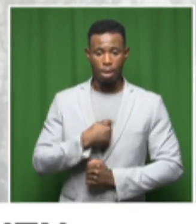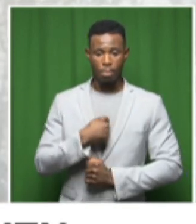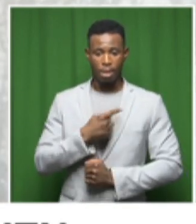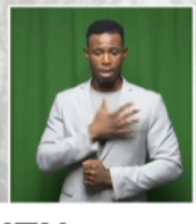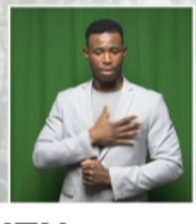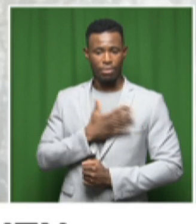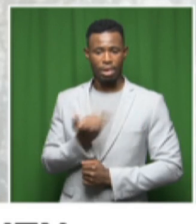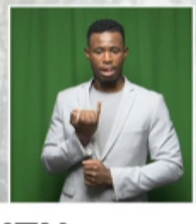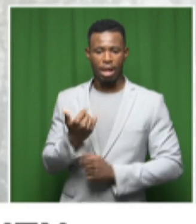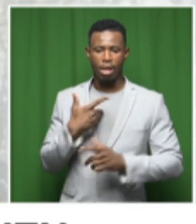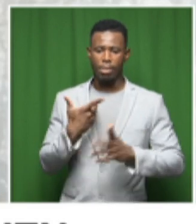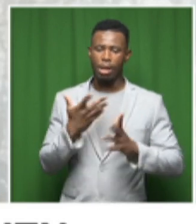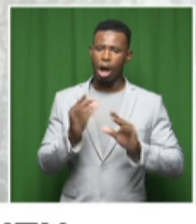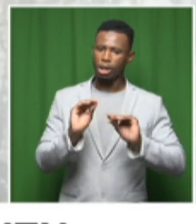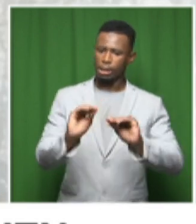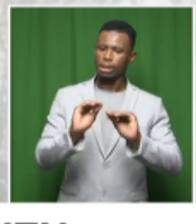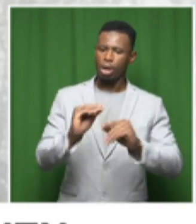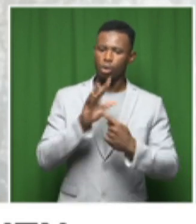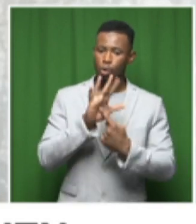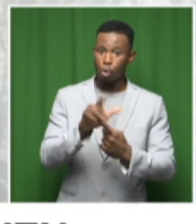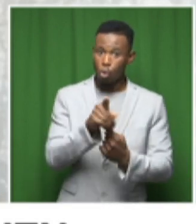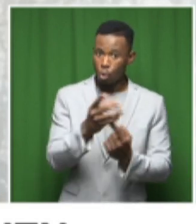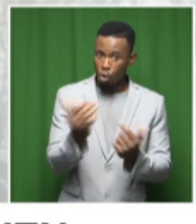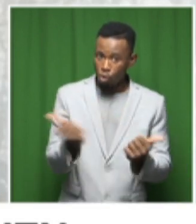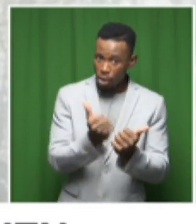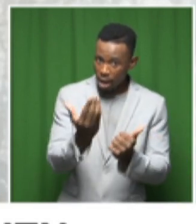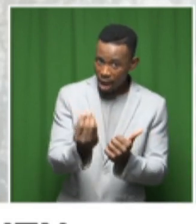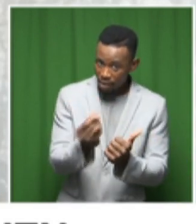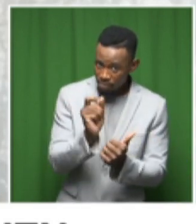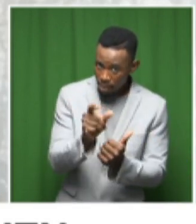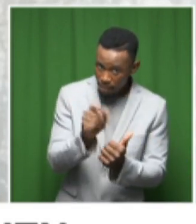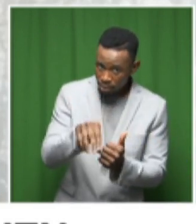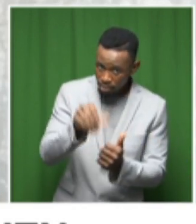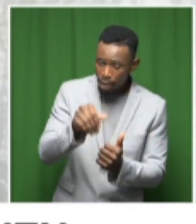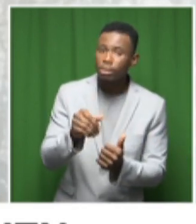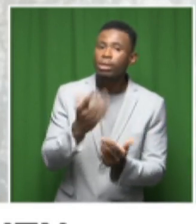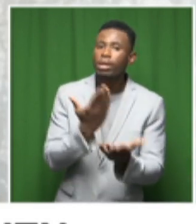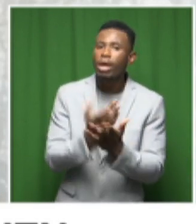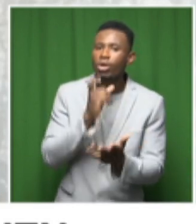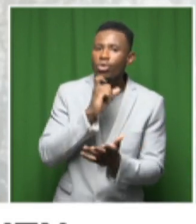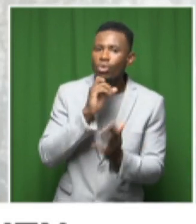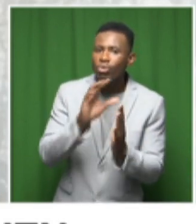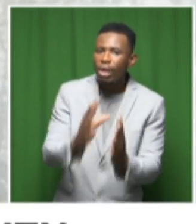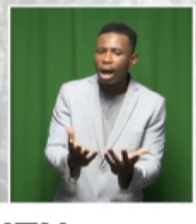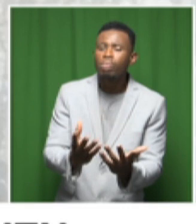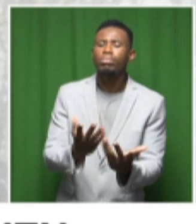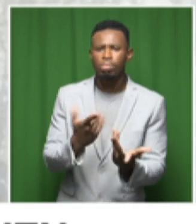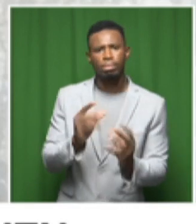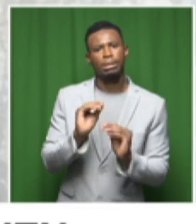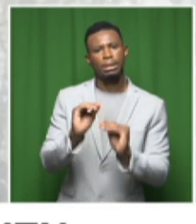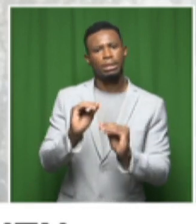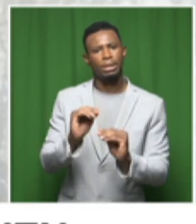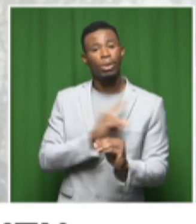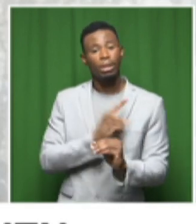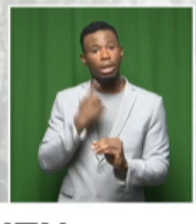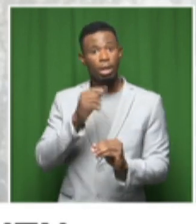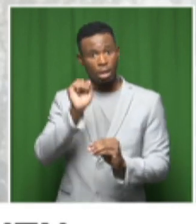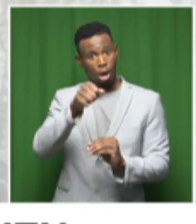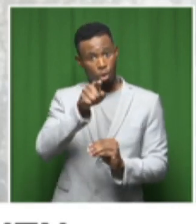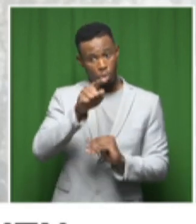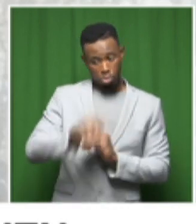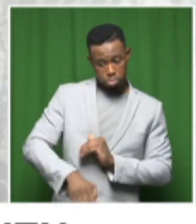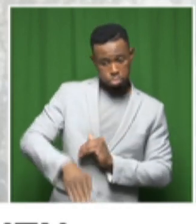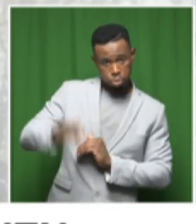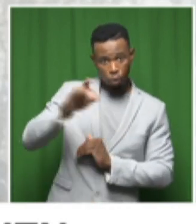show you how to elevate what you already have. I show people like, okay, this is what you grew up using, still continue using